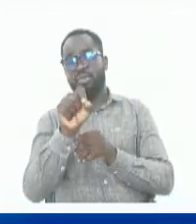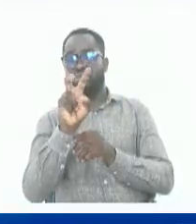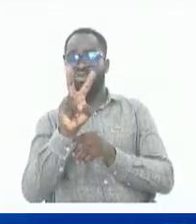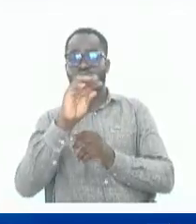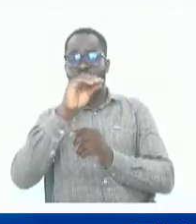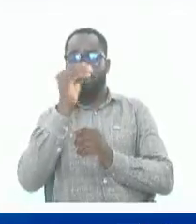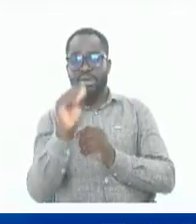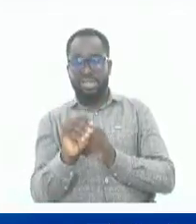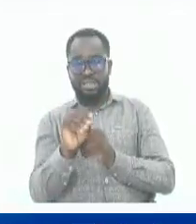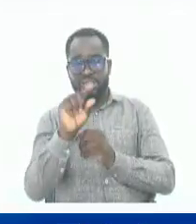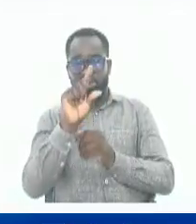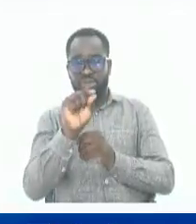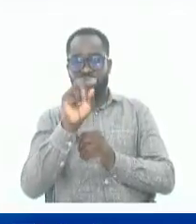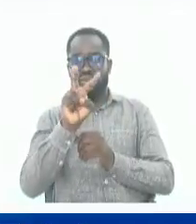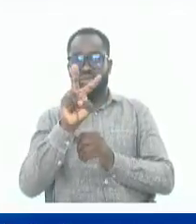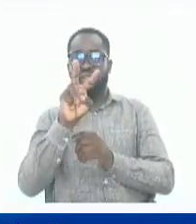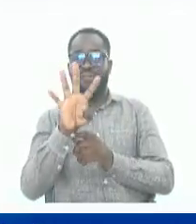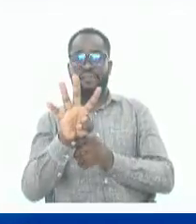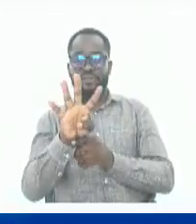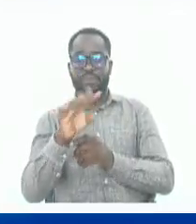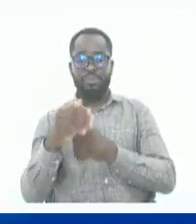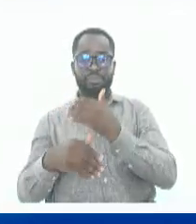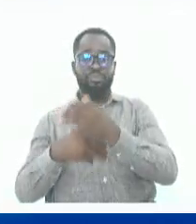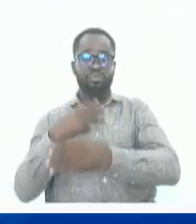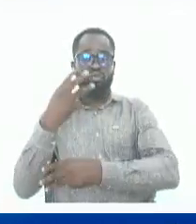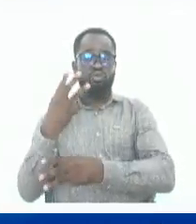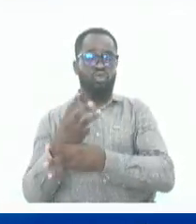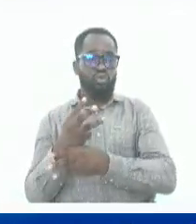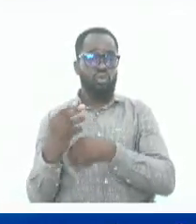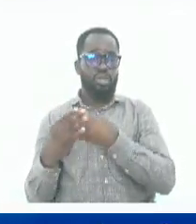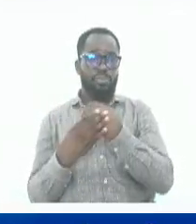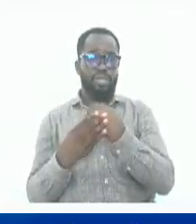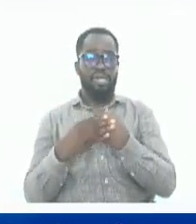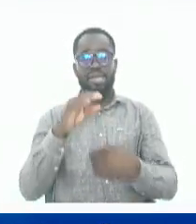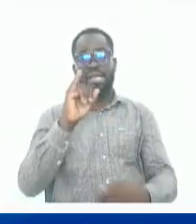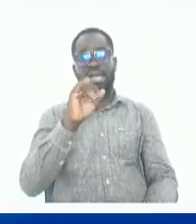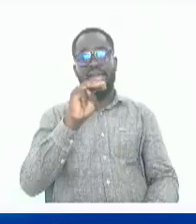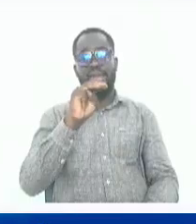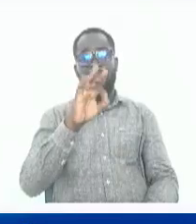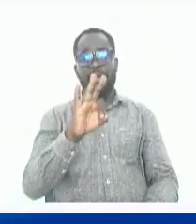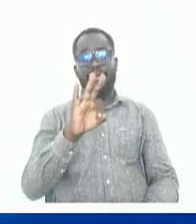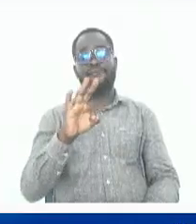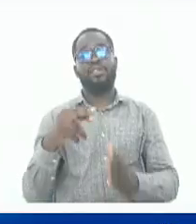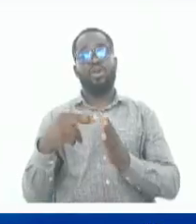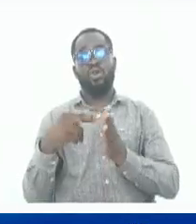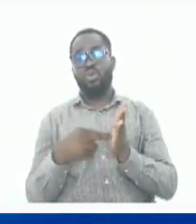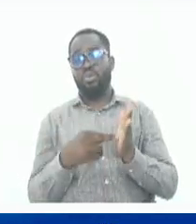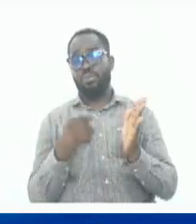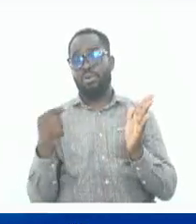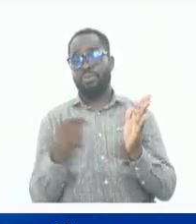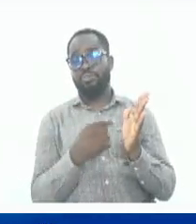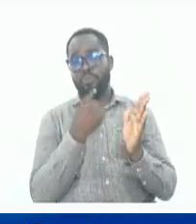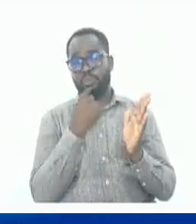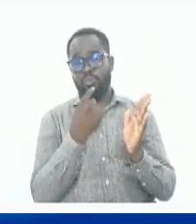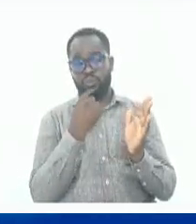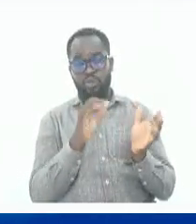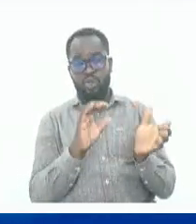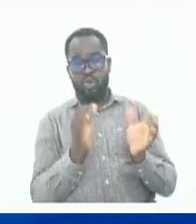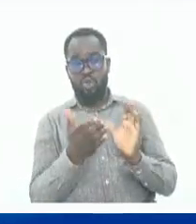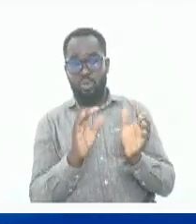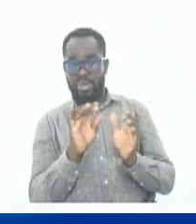in 2024, according to the World Bank and IMF reports. This compared to